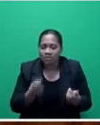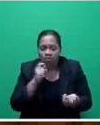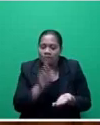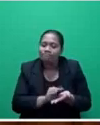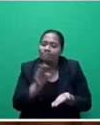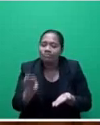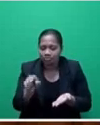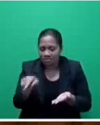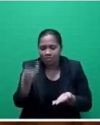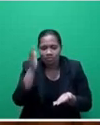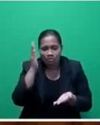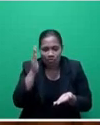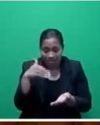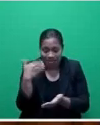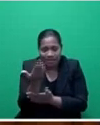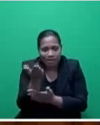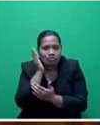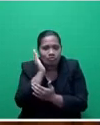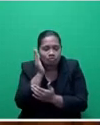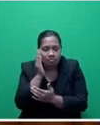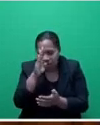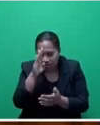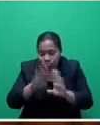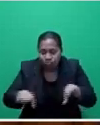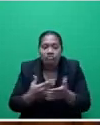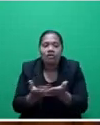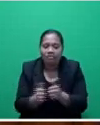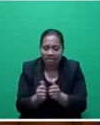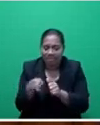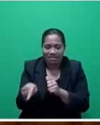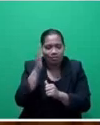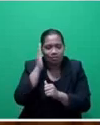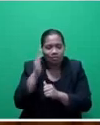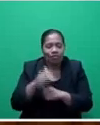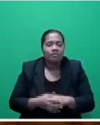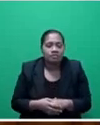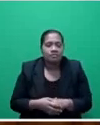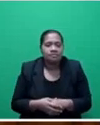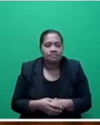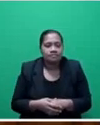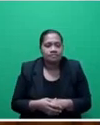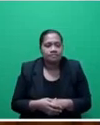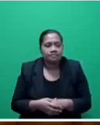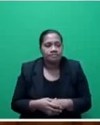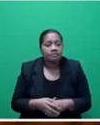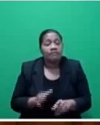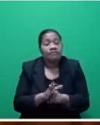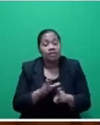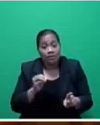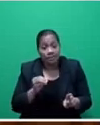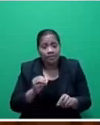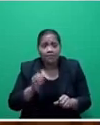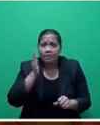them. And this unequal distribution is not very good. Take, for example, a school like